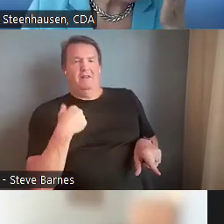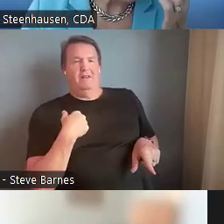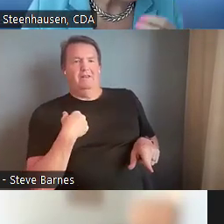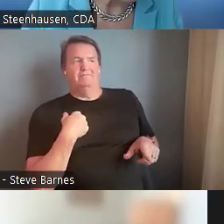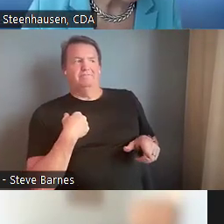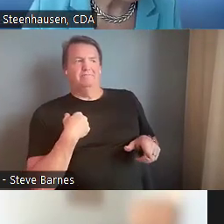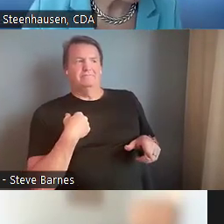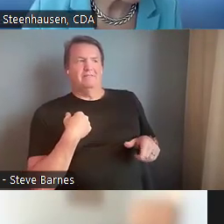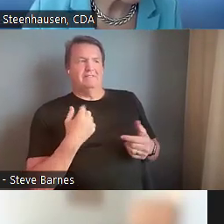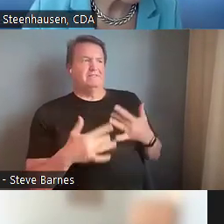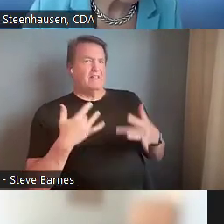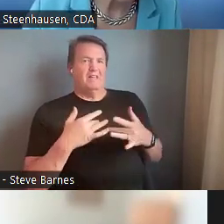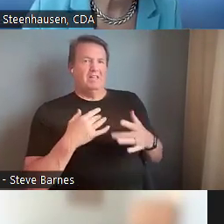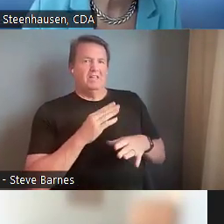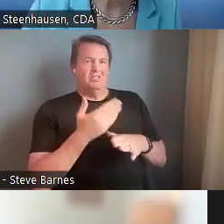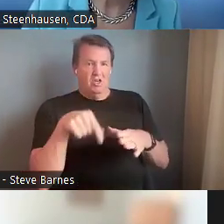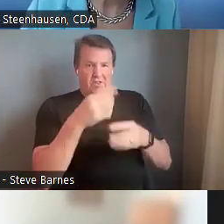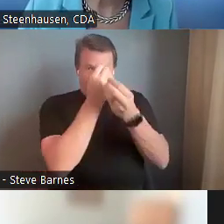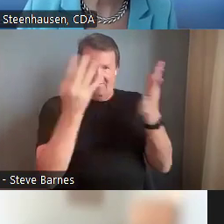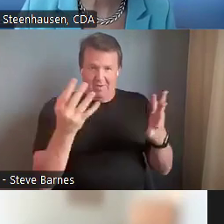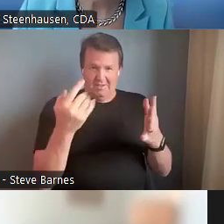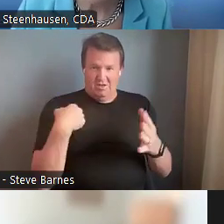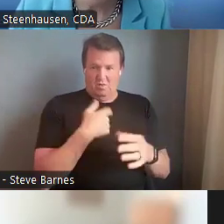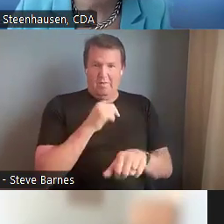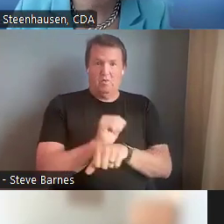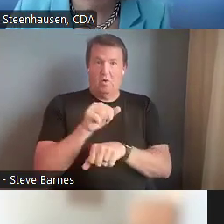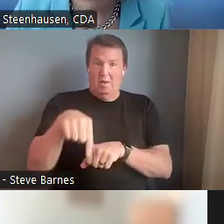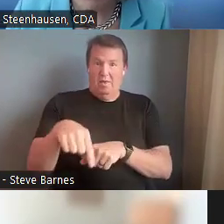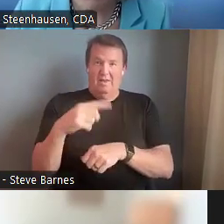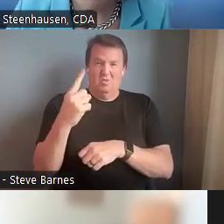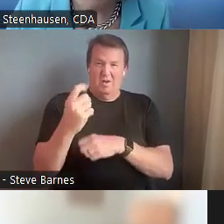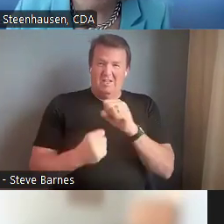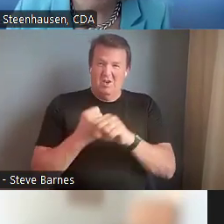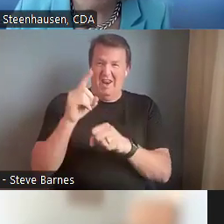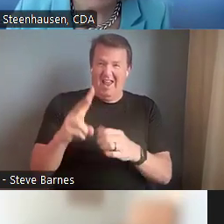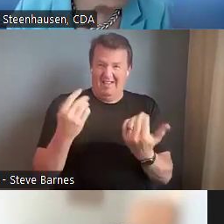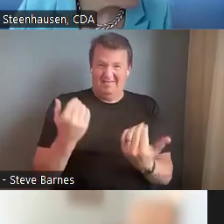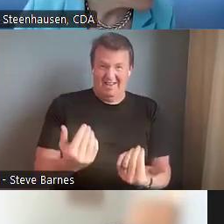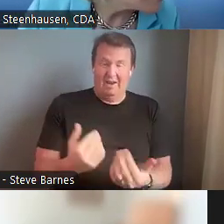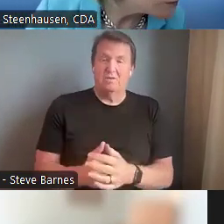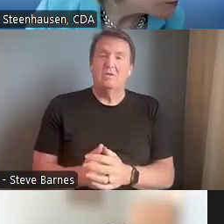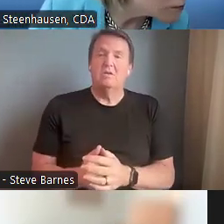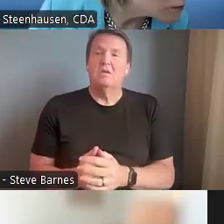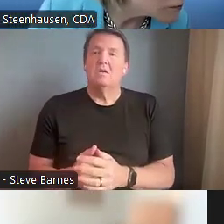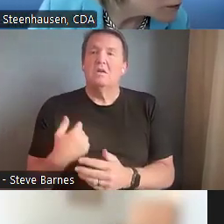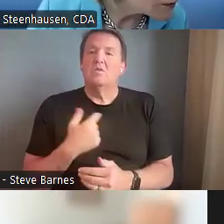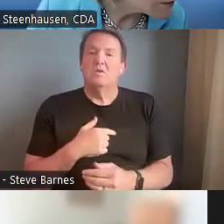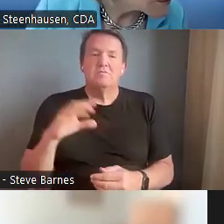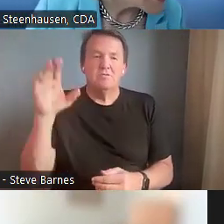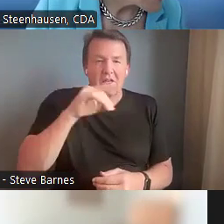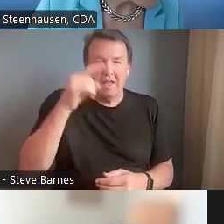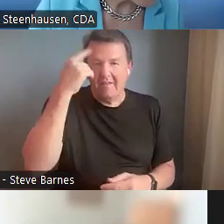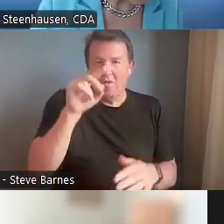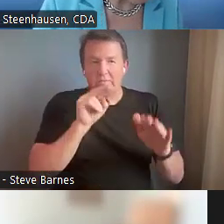that we've been working on for about a year and a half now, and are looking for, insight and feedback, as well as